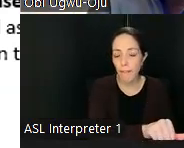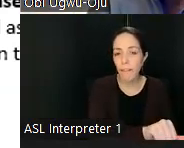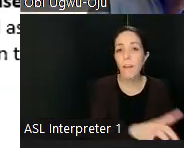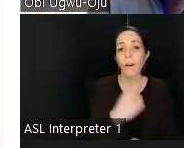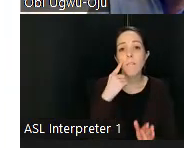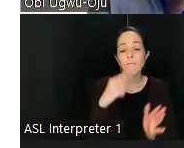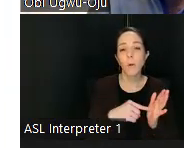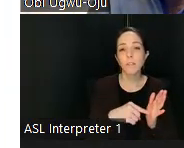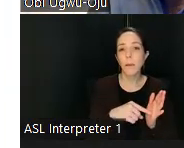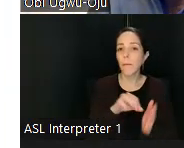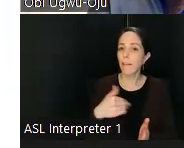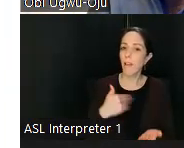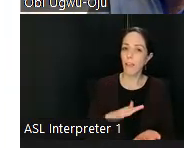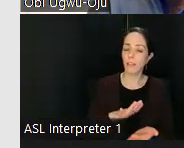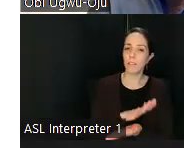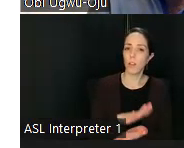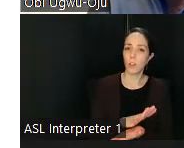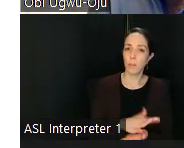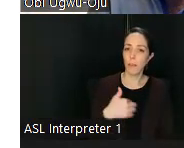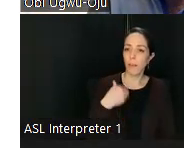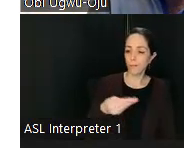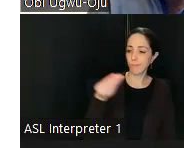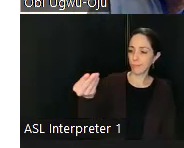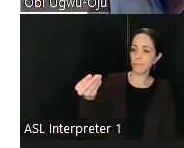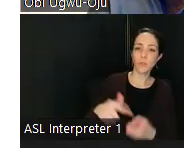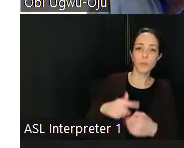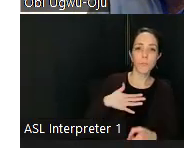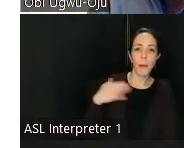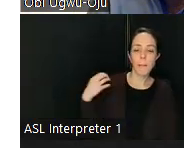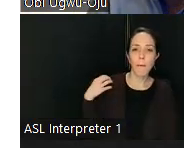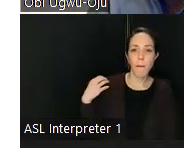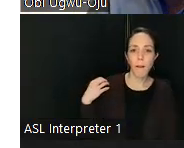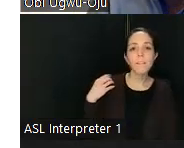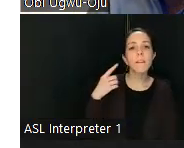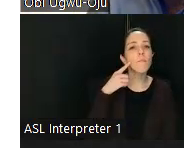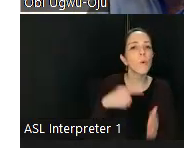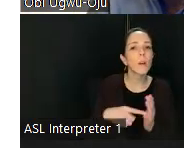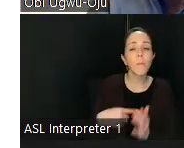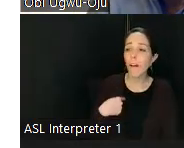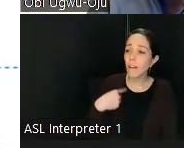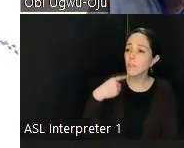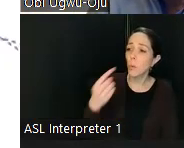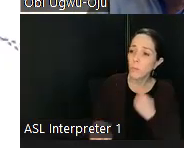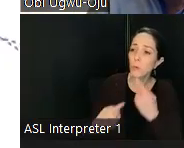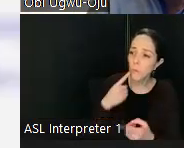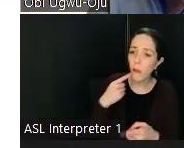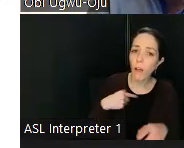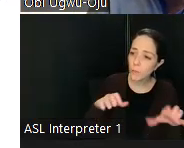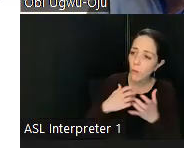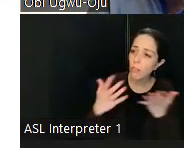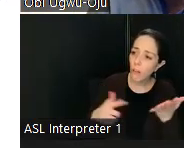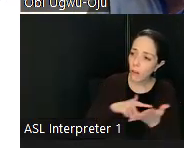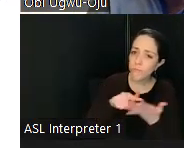my employer, I don't think that they would, you know, I've told them about how much work I do on this, and they, although